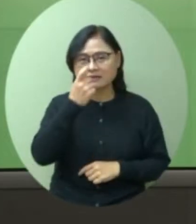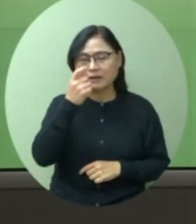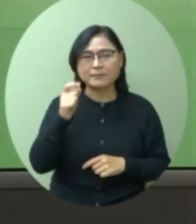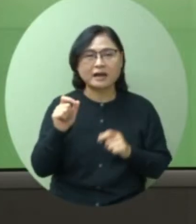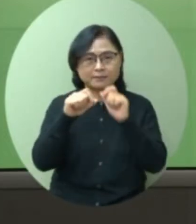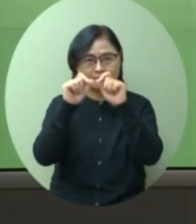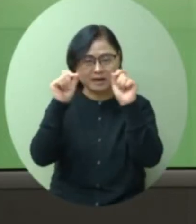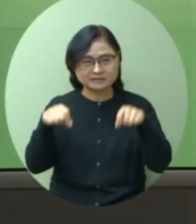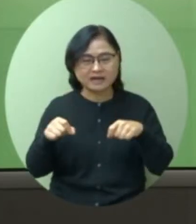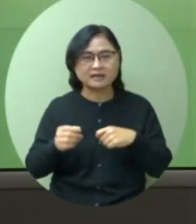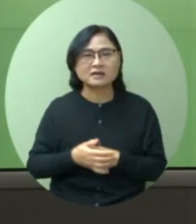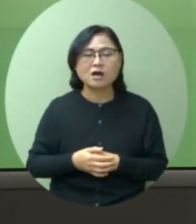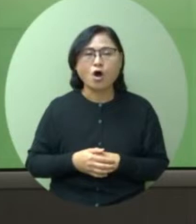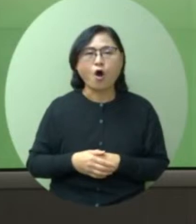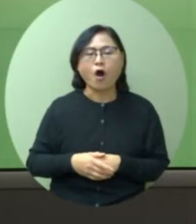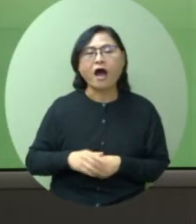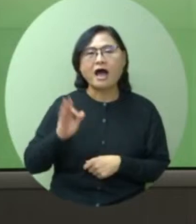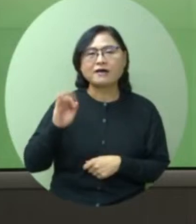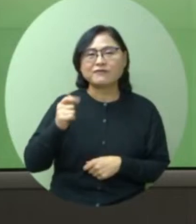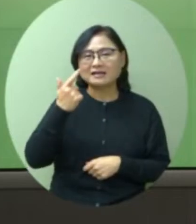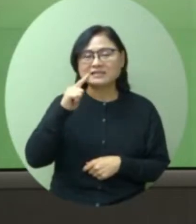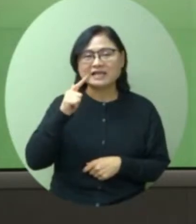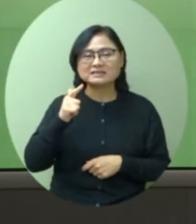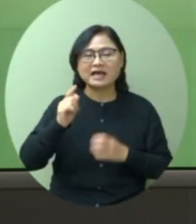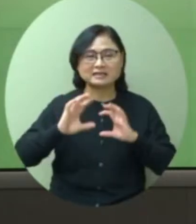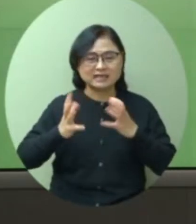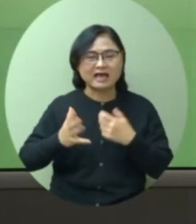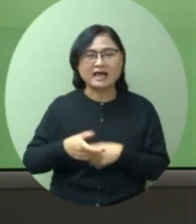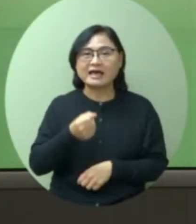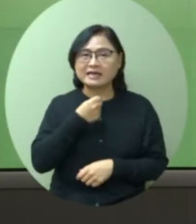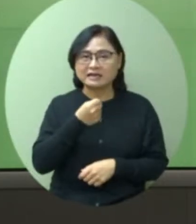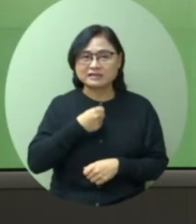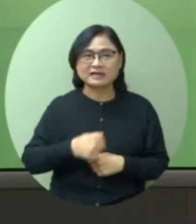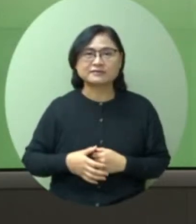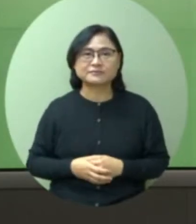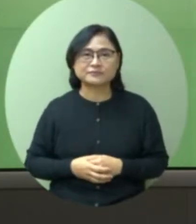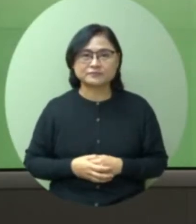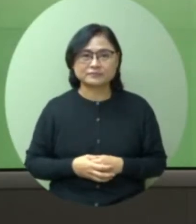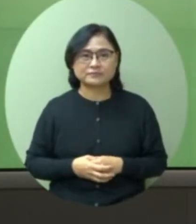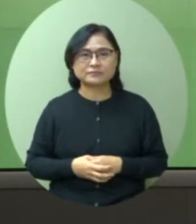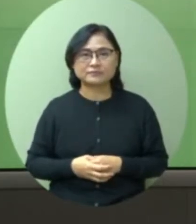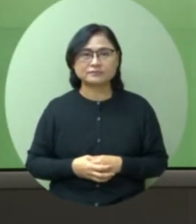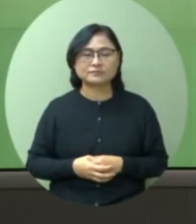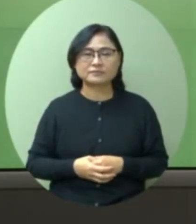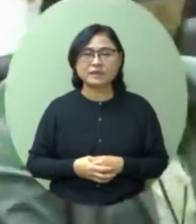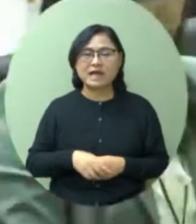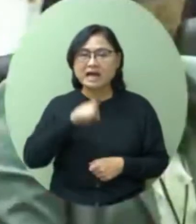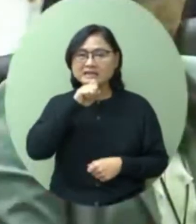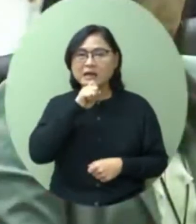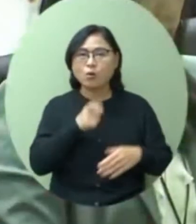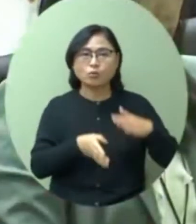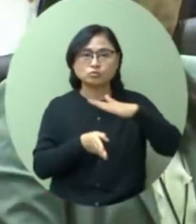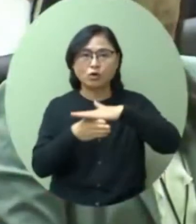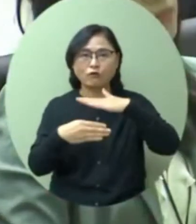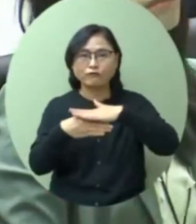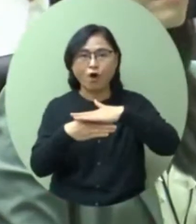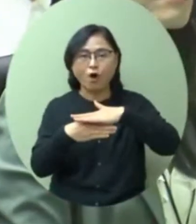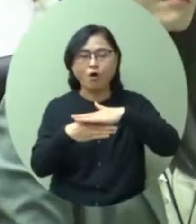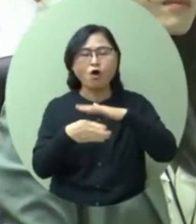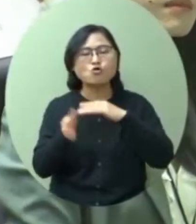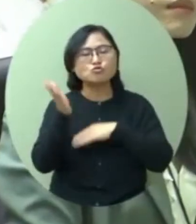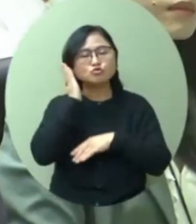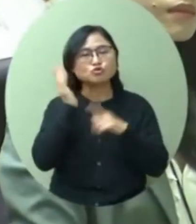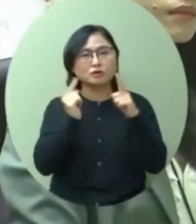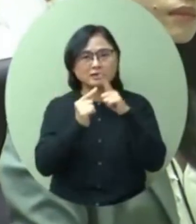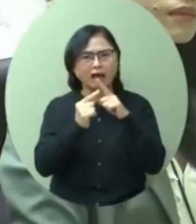AFP. First, some residents who are living in substandard subdivided units are worried that the new standards for